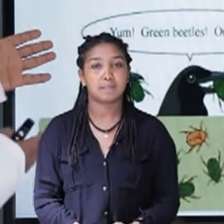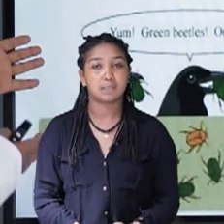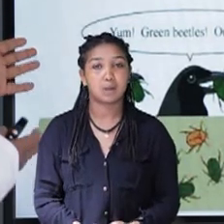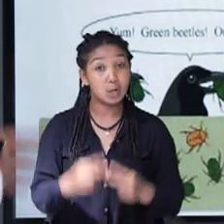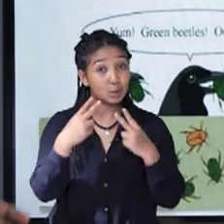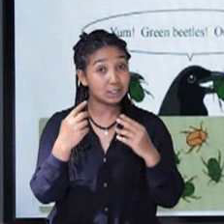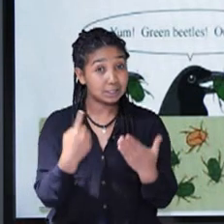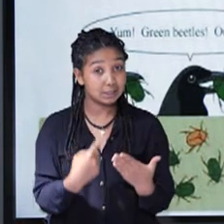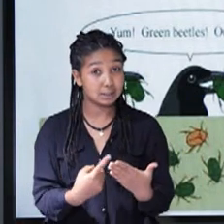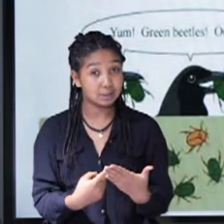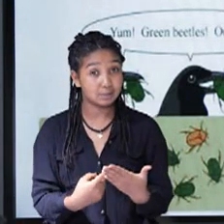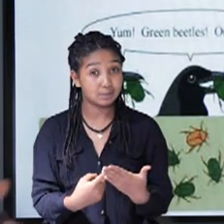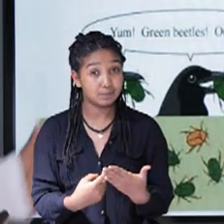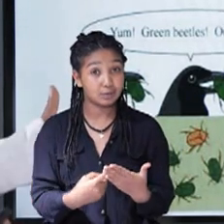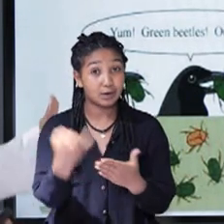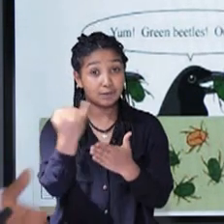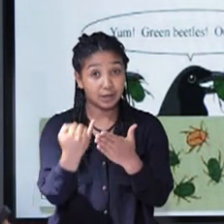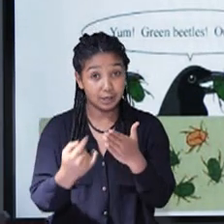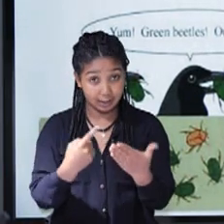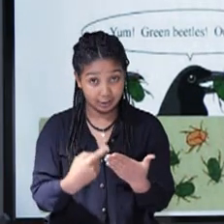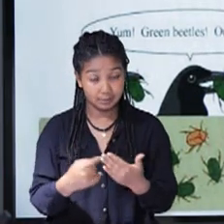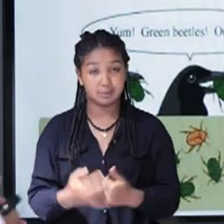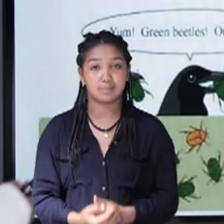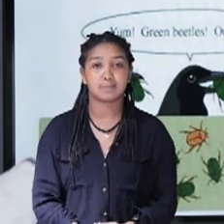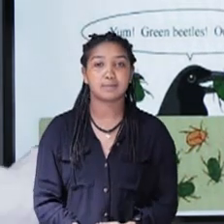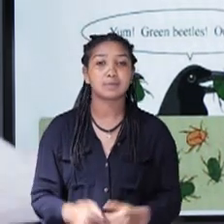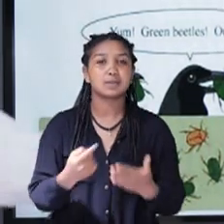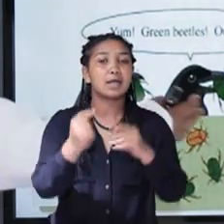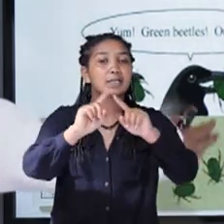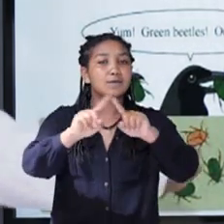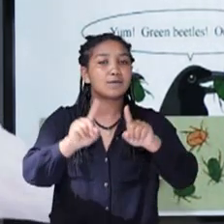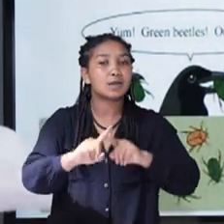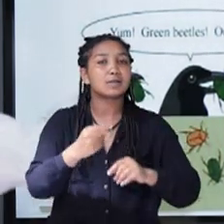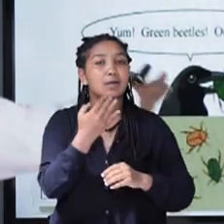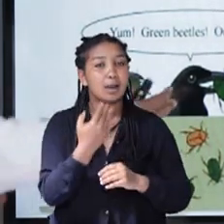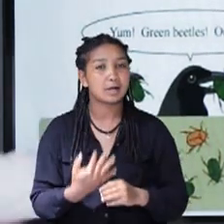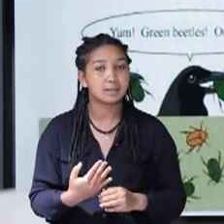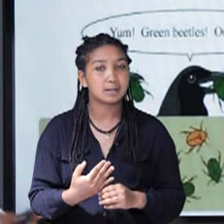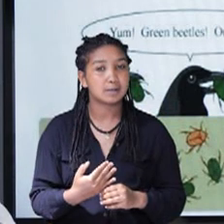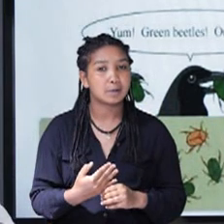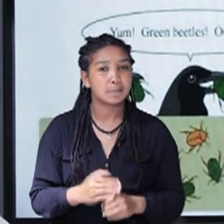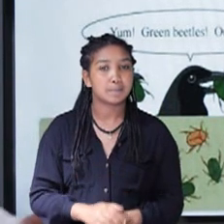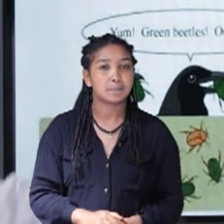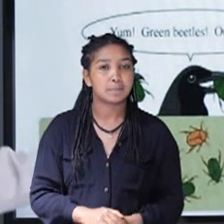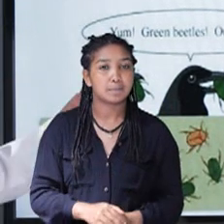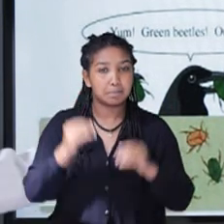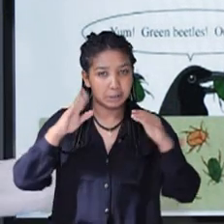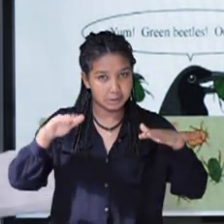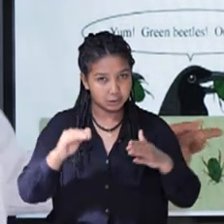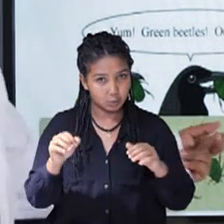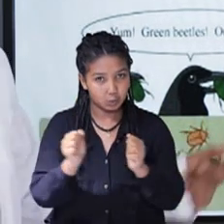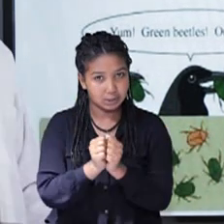When you see this figure or picture here, there are different colored beetles here.